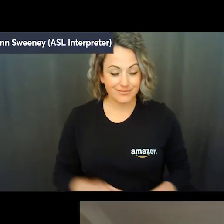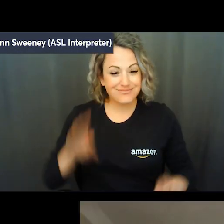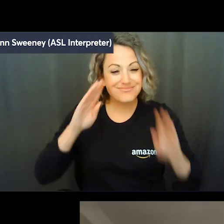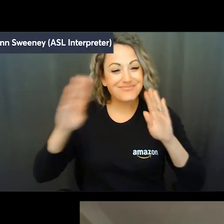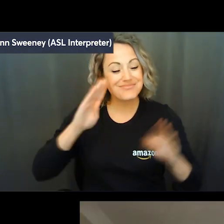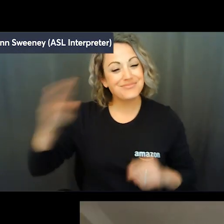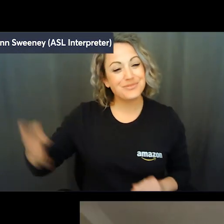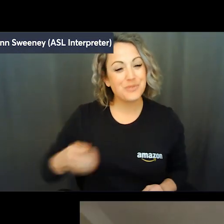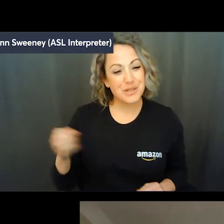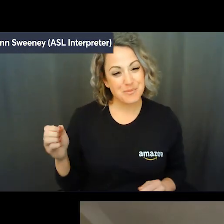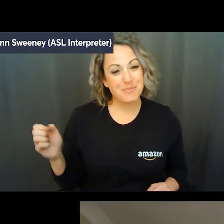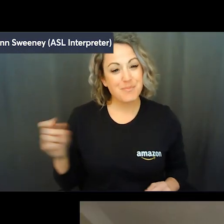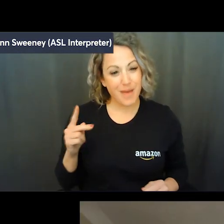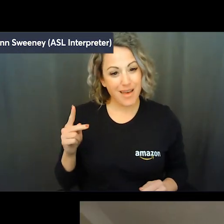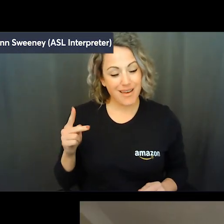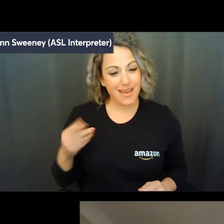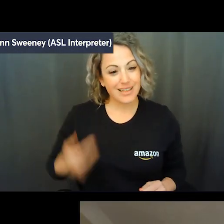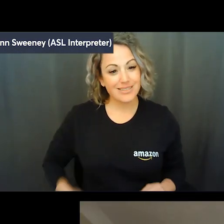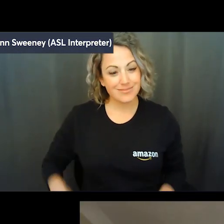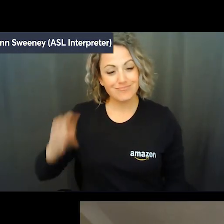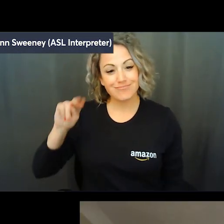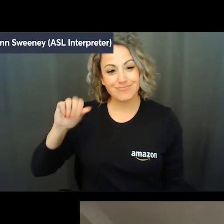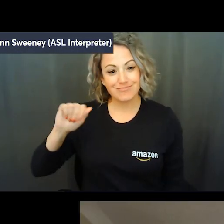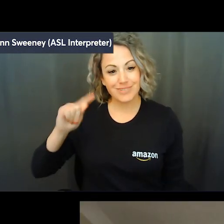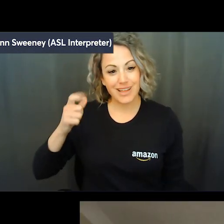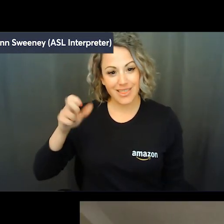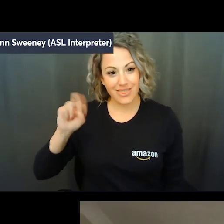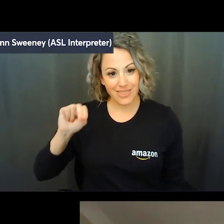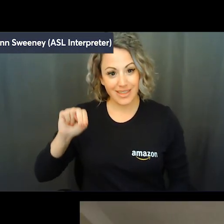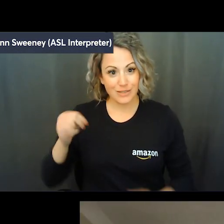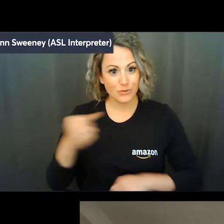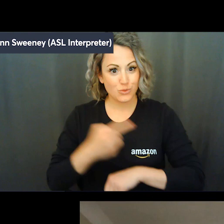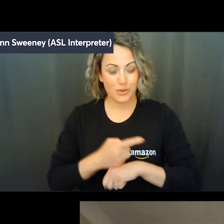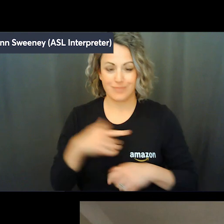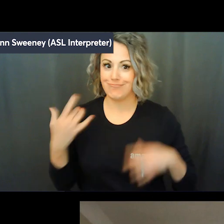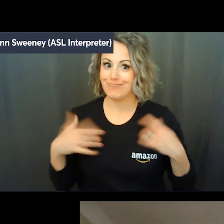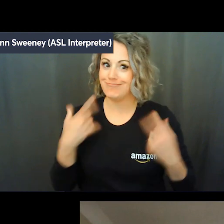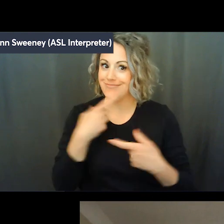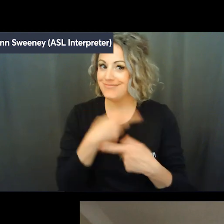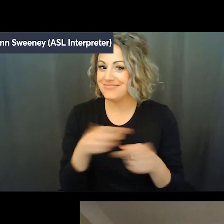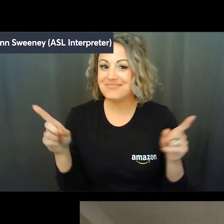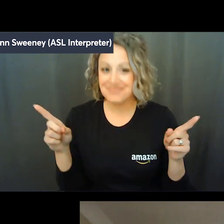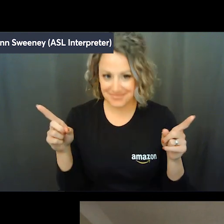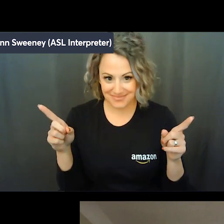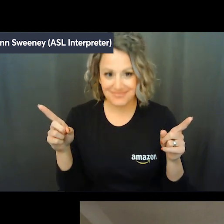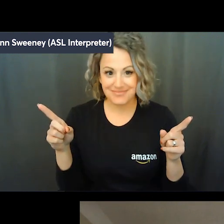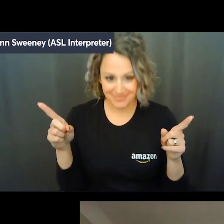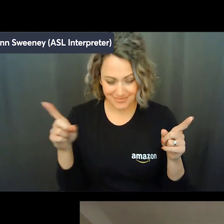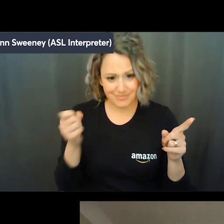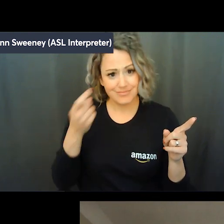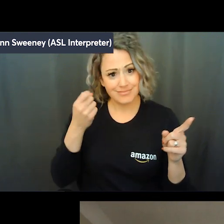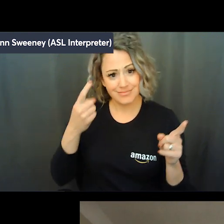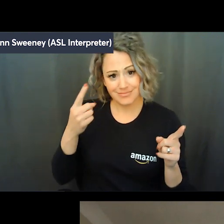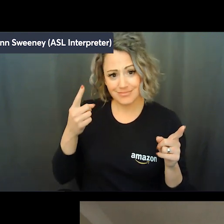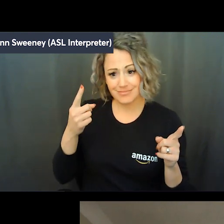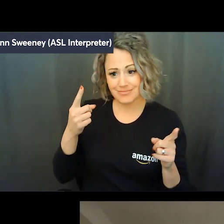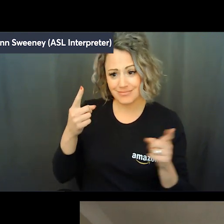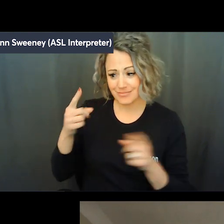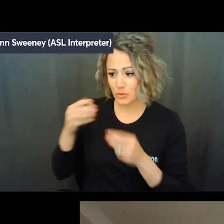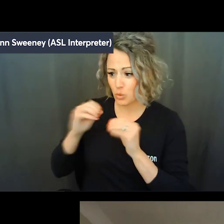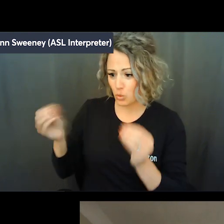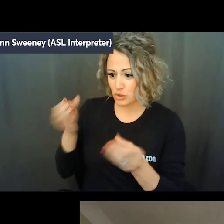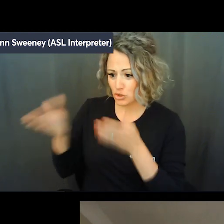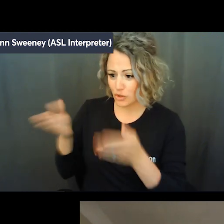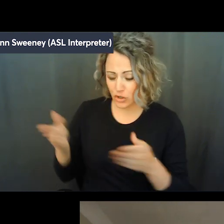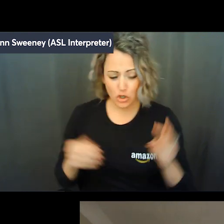Hello and welcome back, everyone. I'm your host, Nathan Peck, and today we have a very exciting announcement at the intersection of serverless and